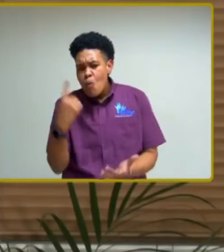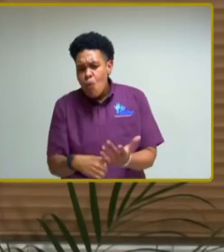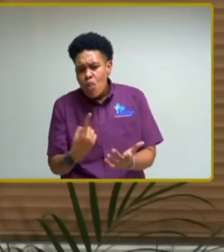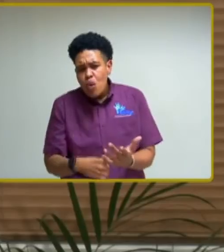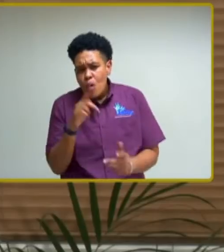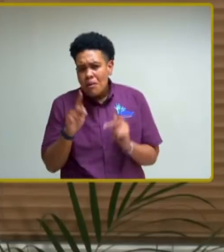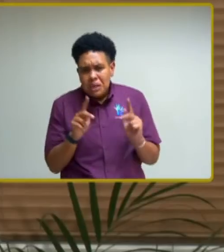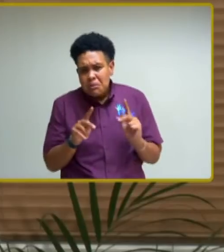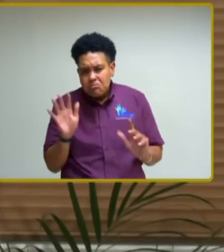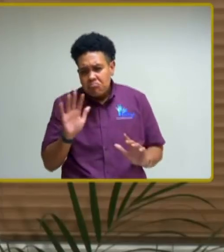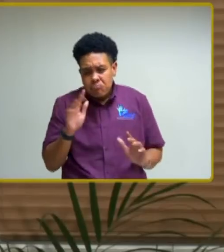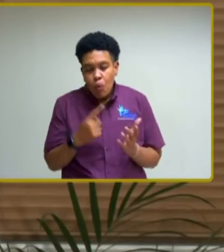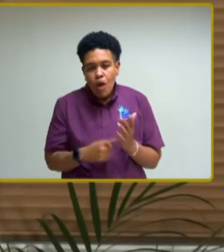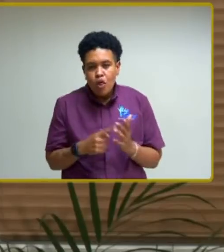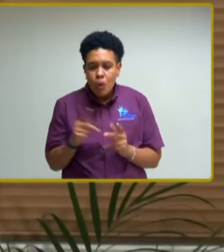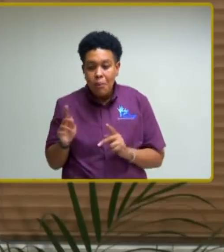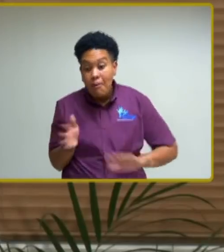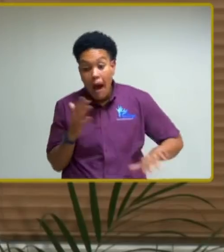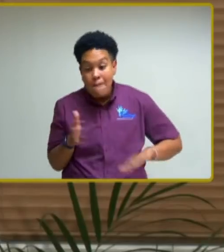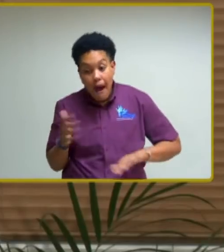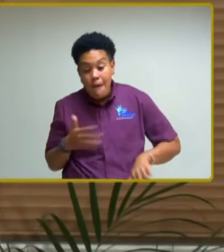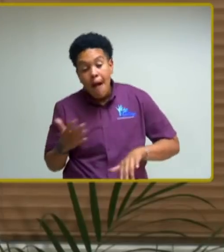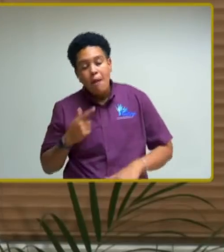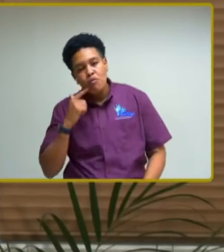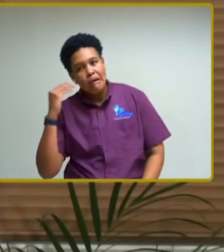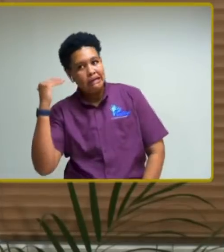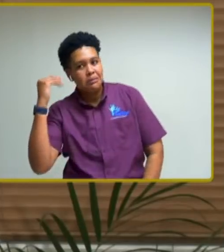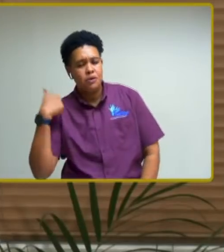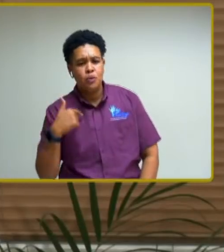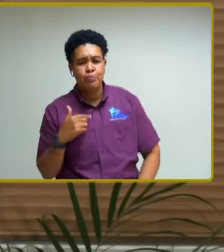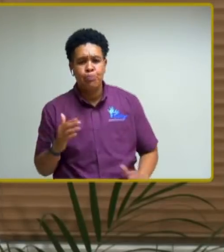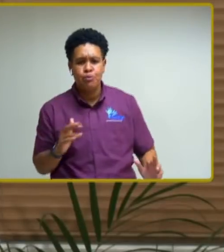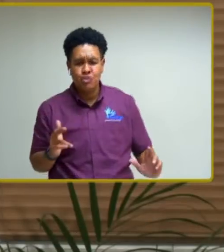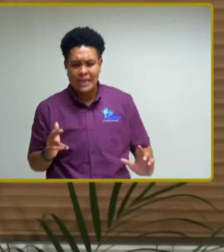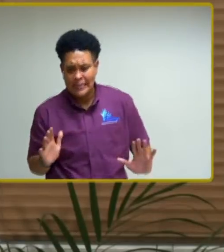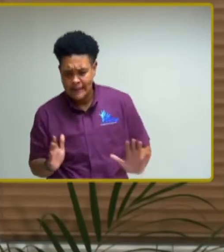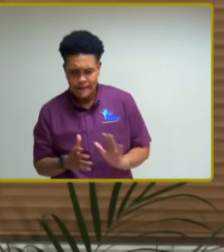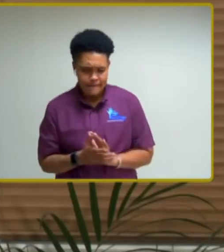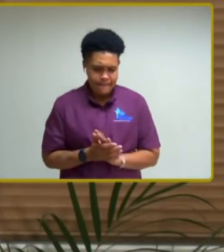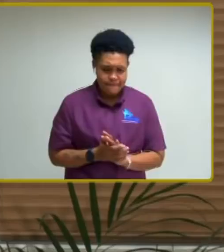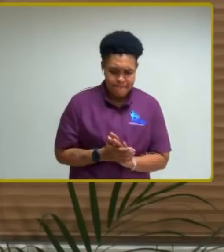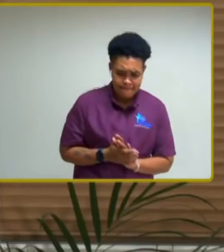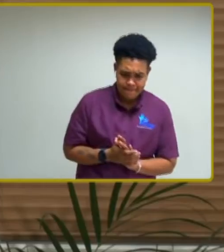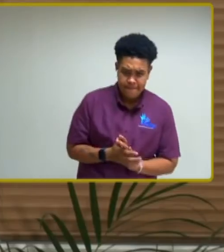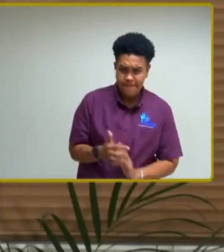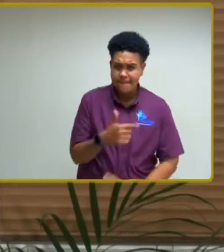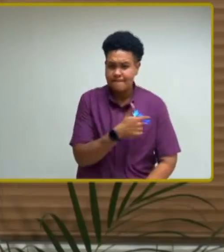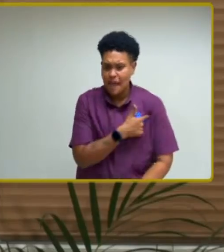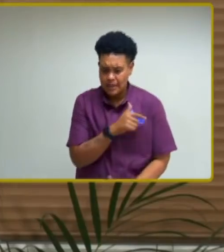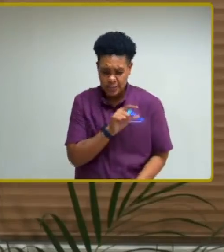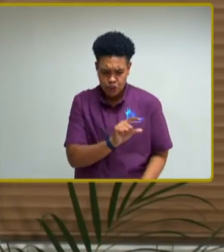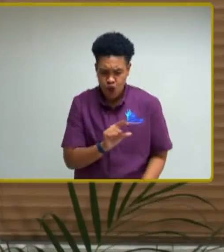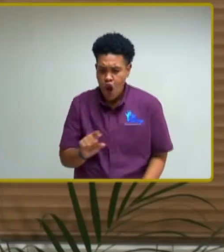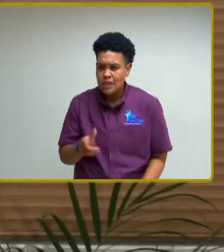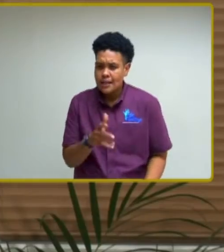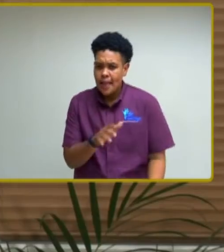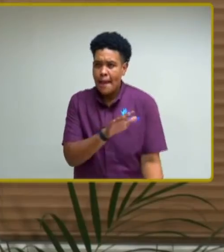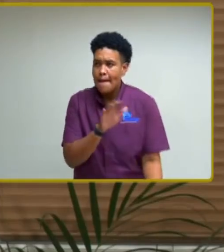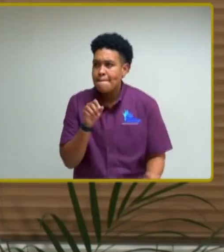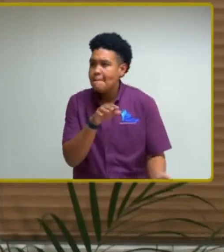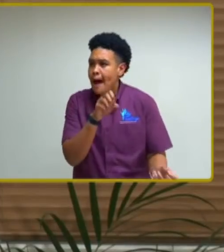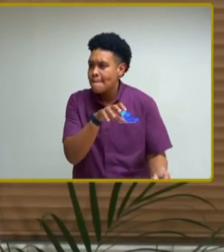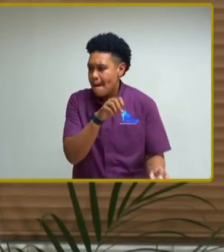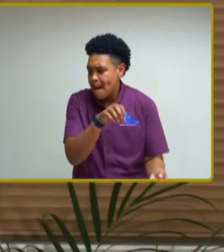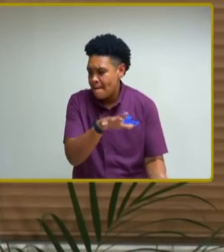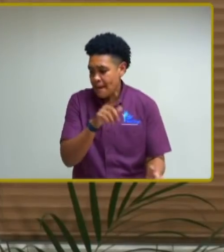desire. And so we are prepared for that. We're prepared for that in terms of the vaccine shots. We're prepared for that in